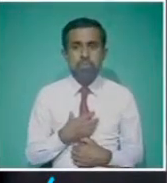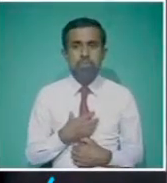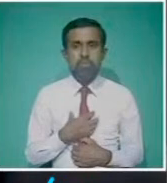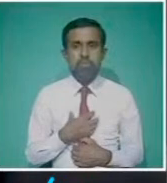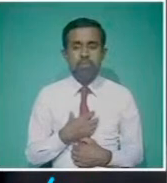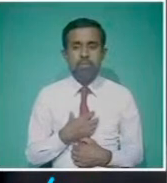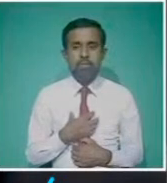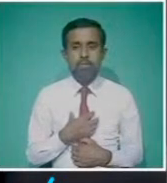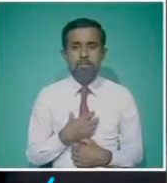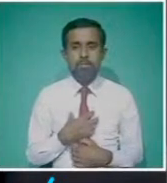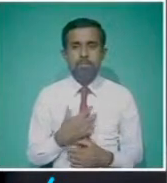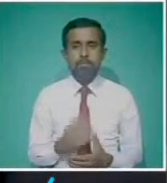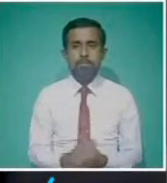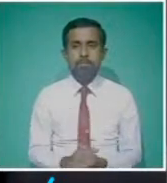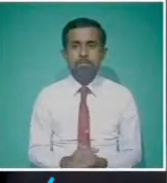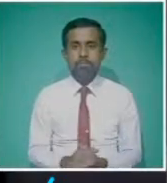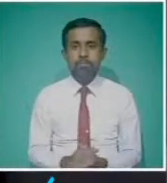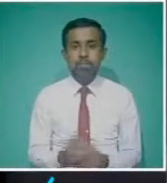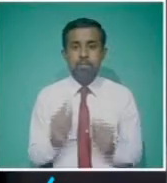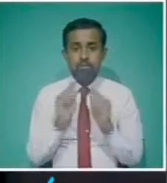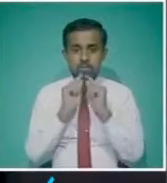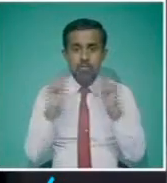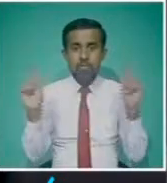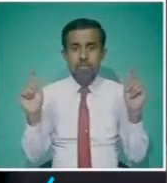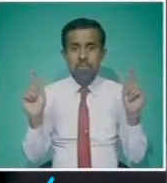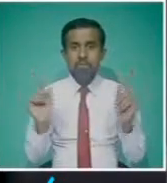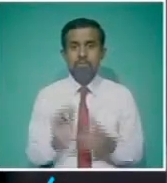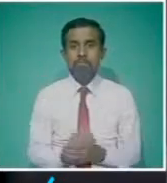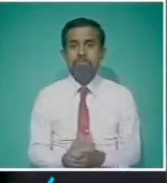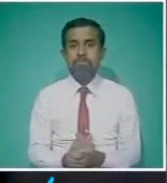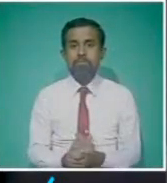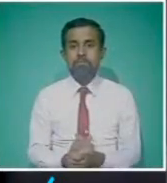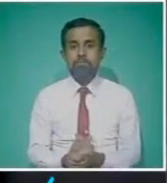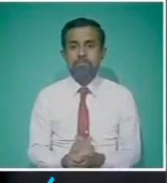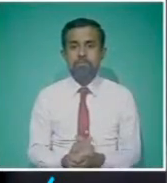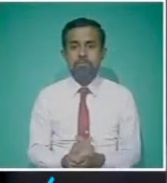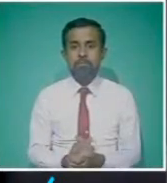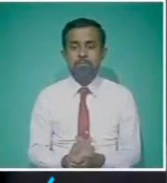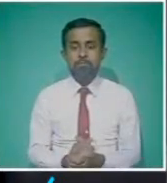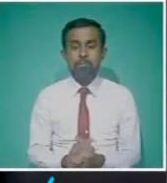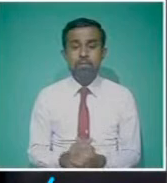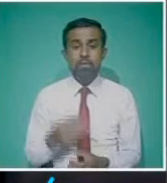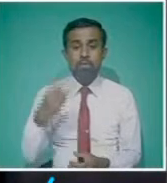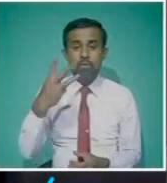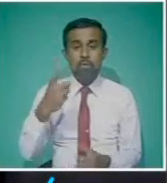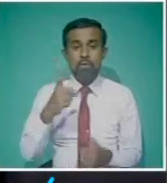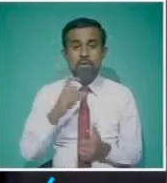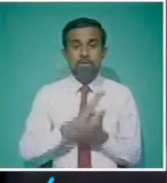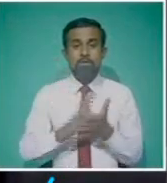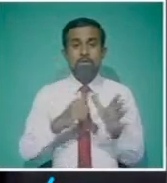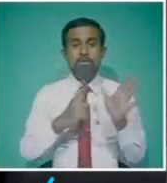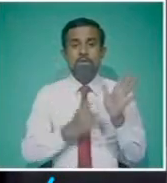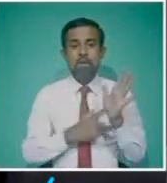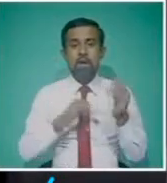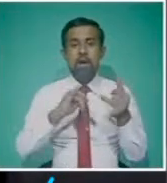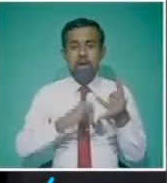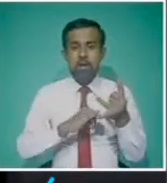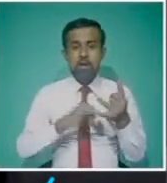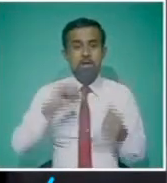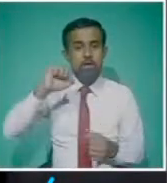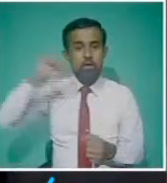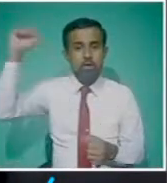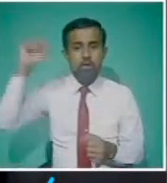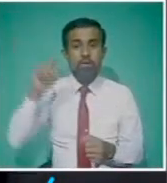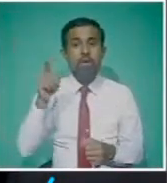and conveys to His Majesty King Charles III and the royal family, the people of